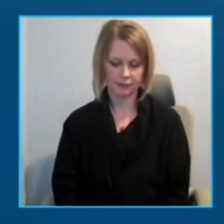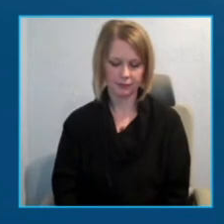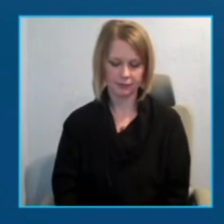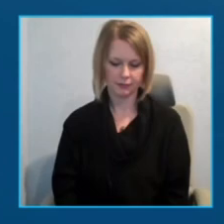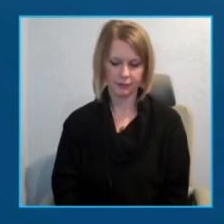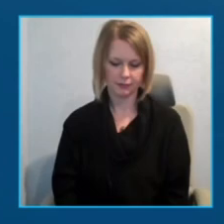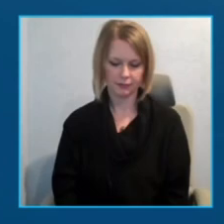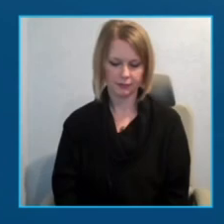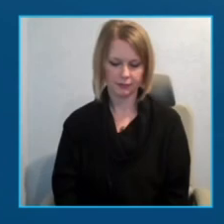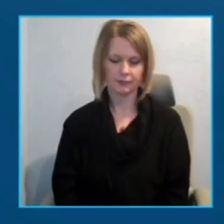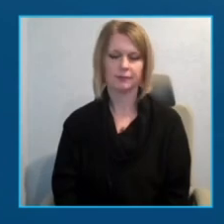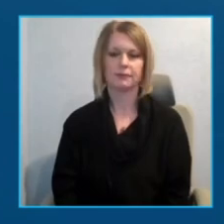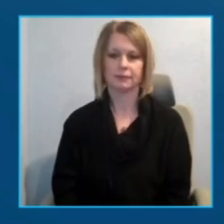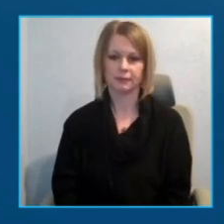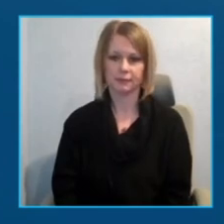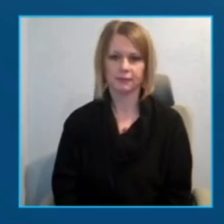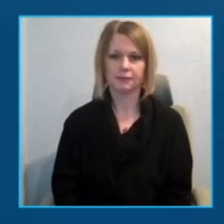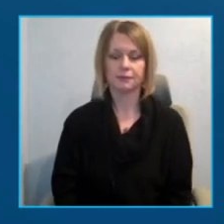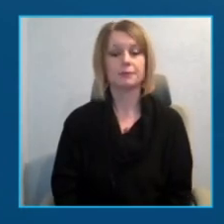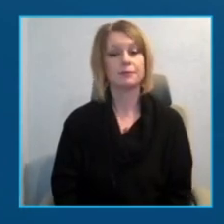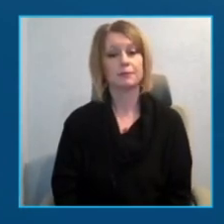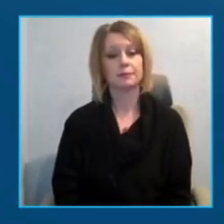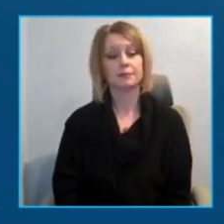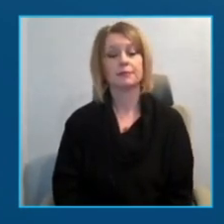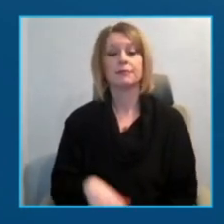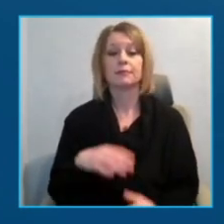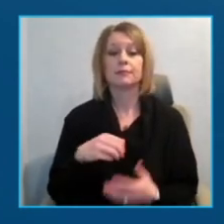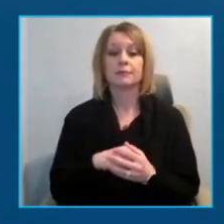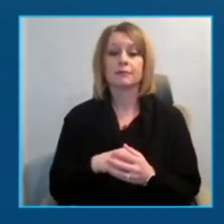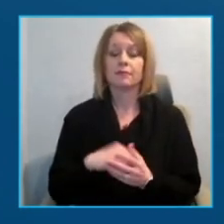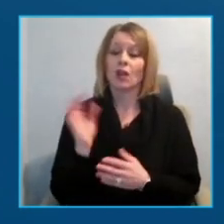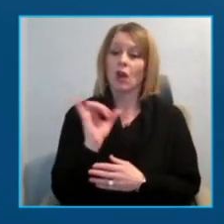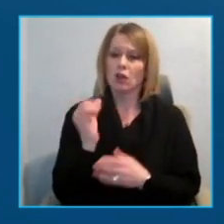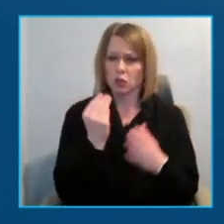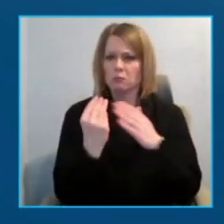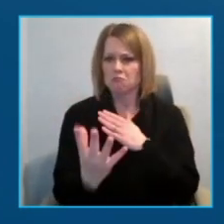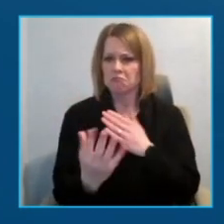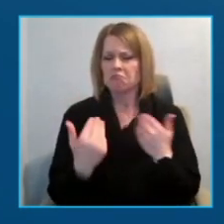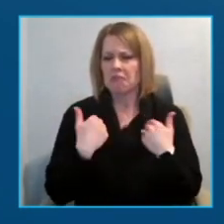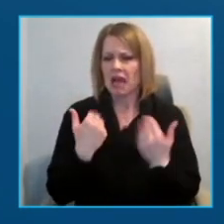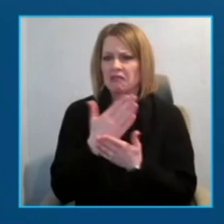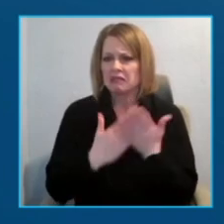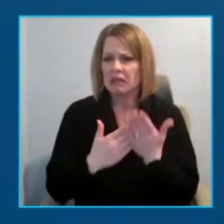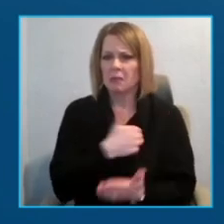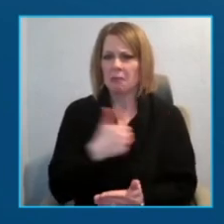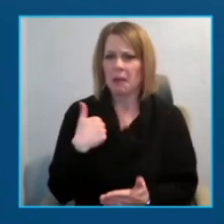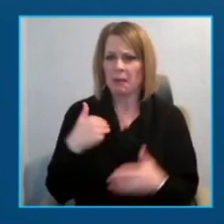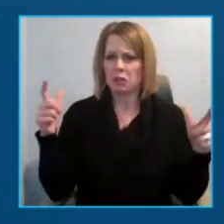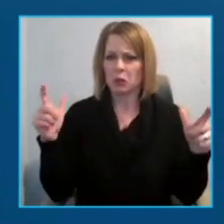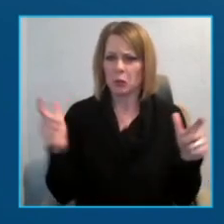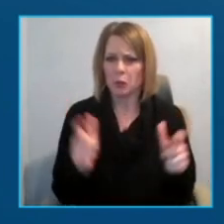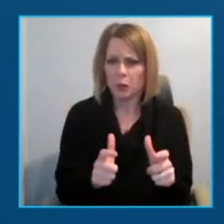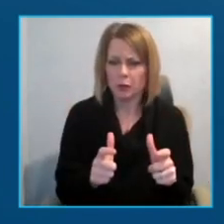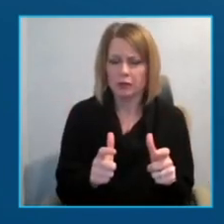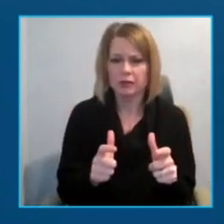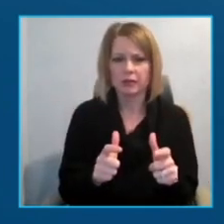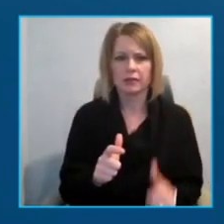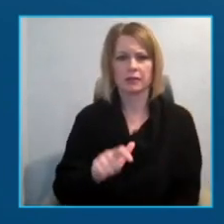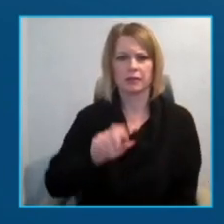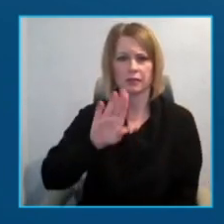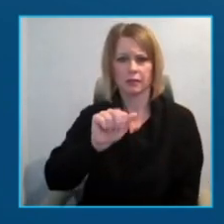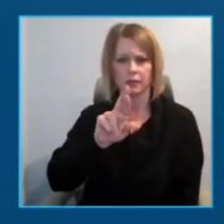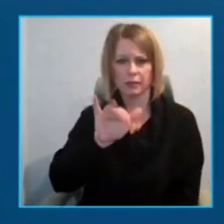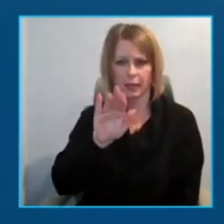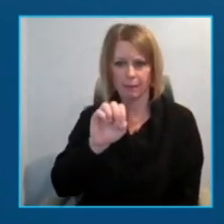I also want to note that we've had some member attrition since our last meeting, with Barry Goodman, Frank